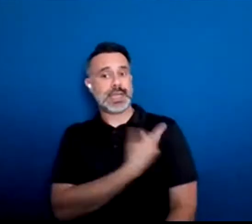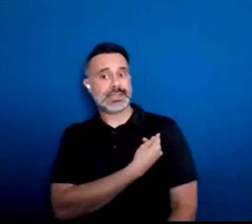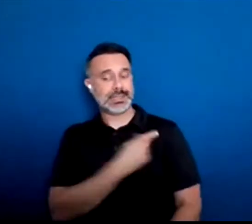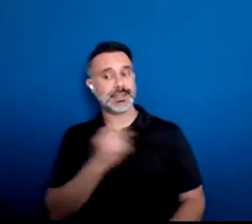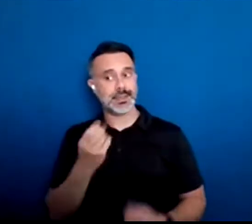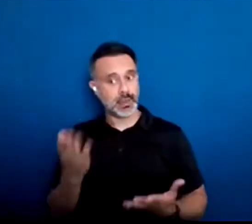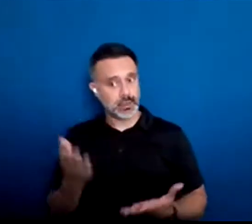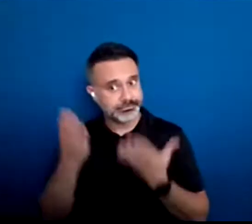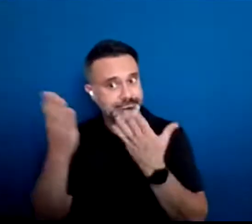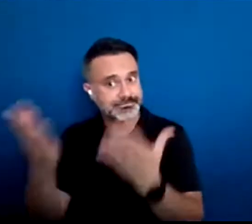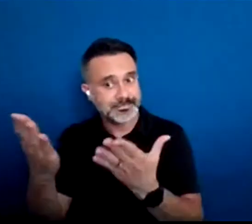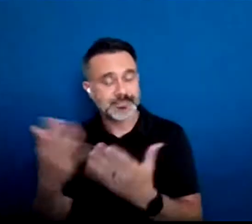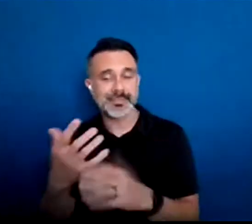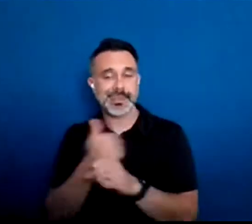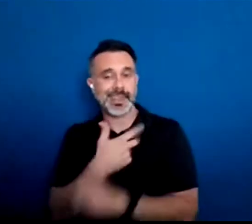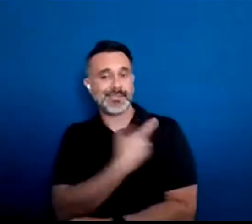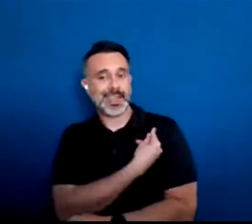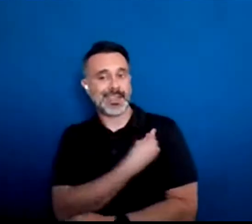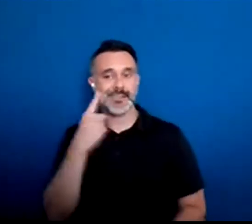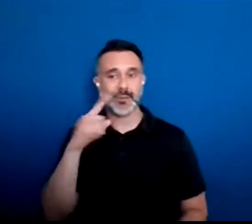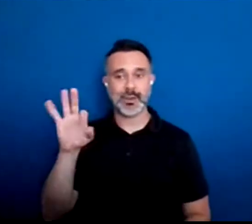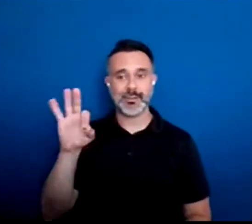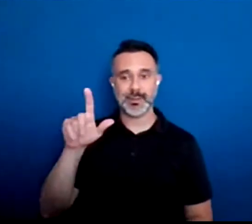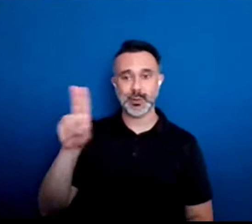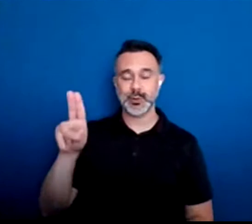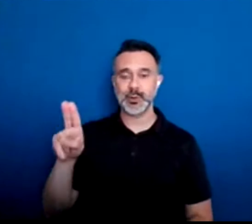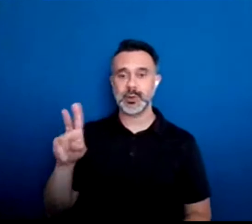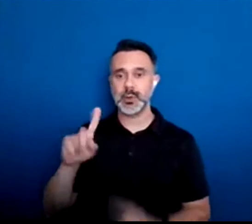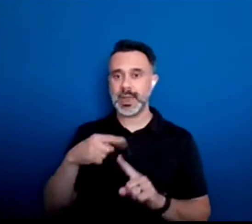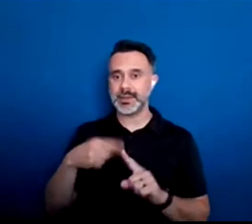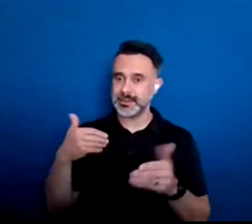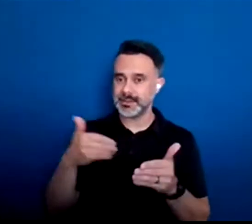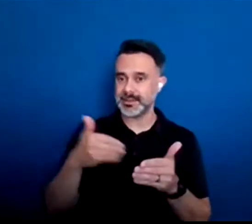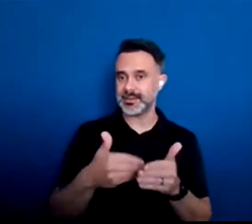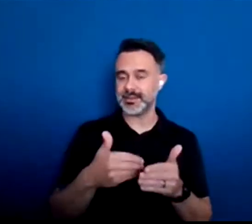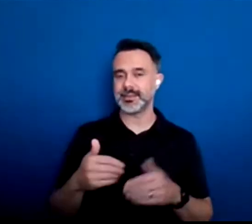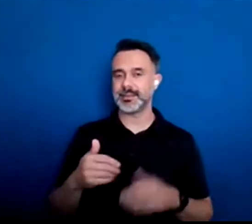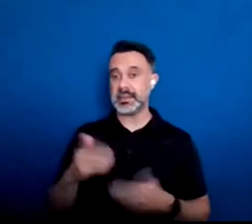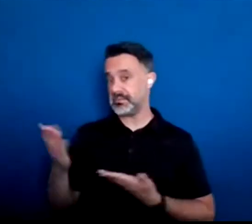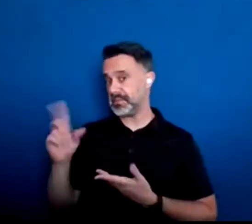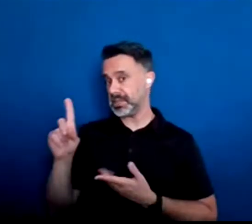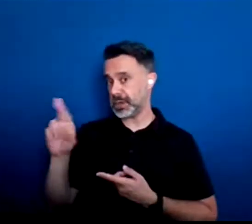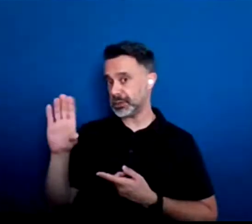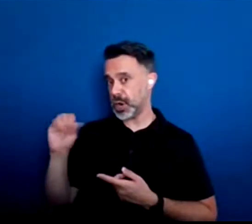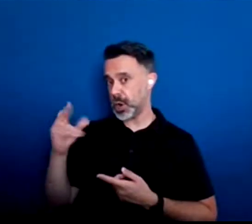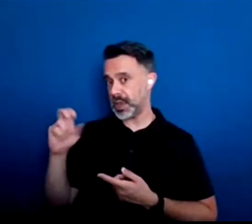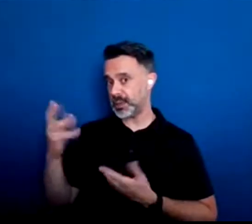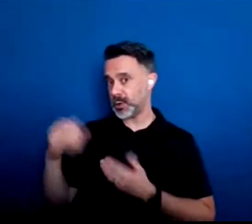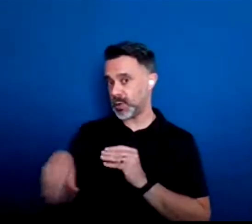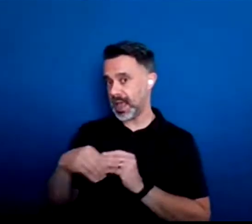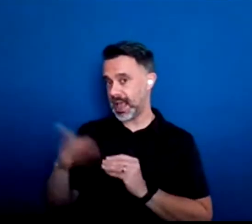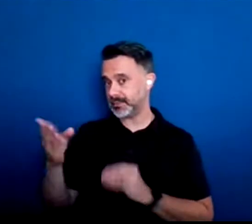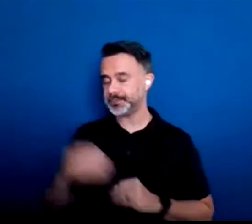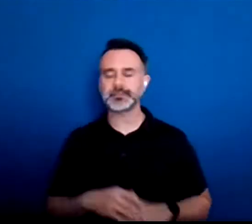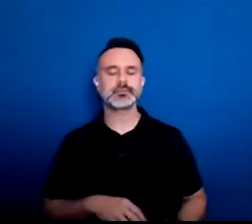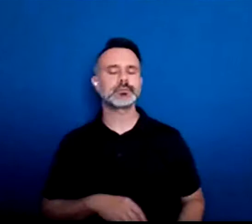once the flu season starts. I don't know if Dr. Cohen has anything that he'd like to add to that. Yeah, just